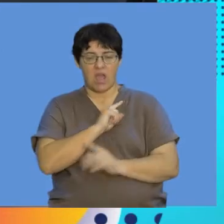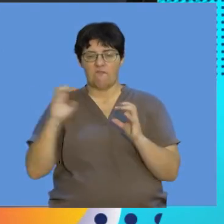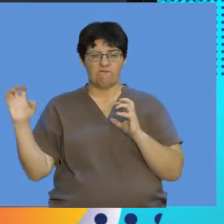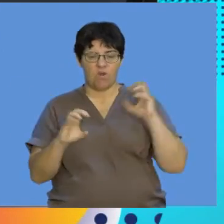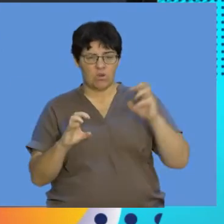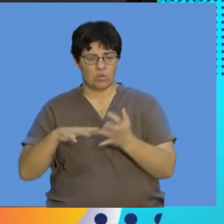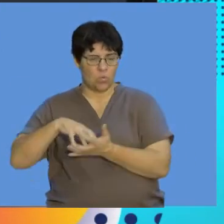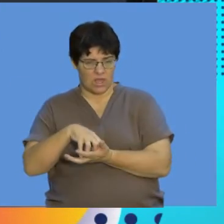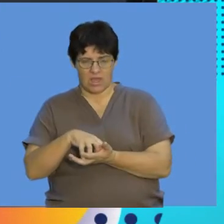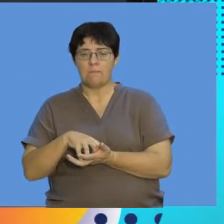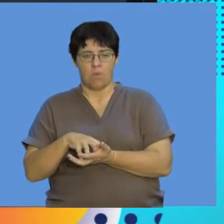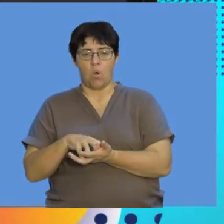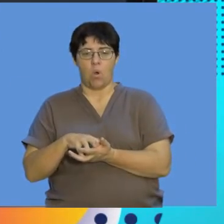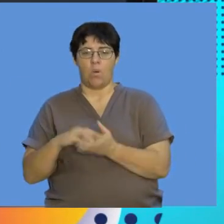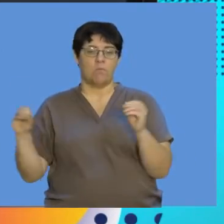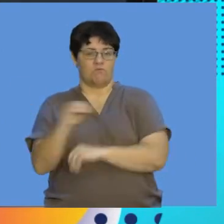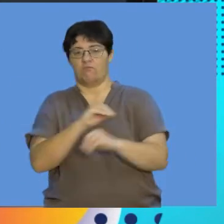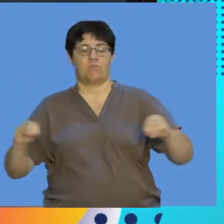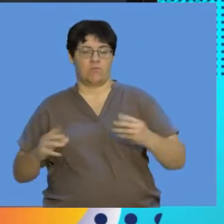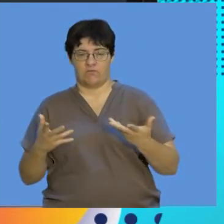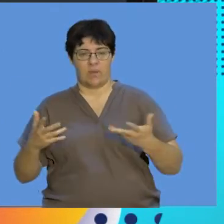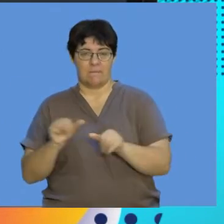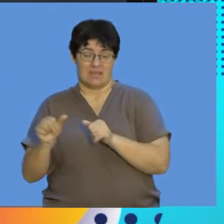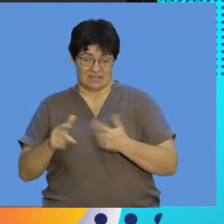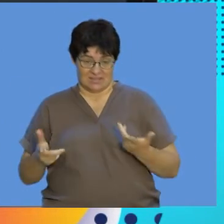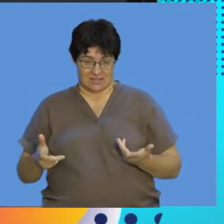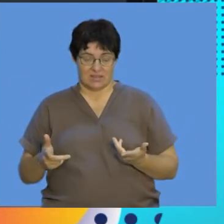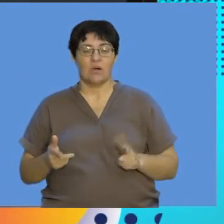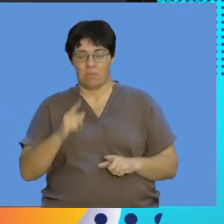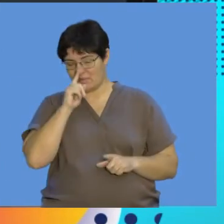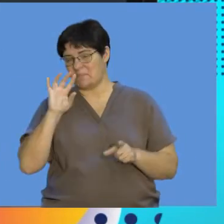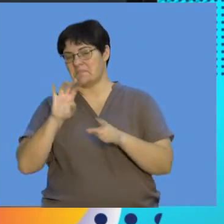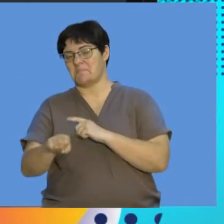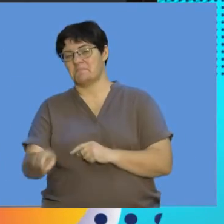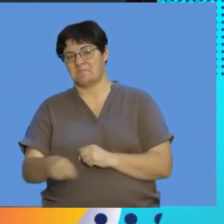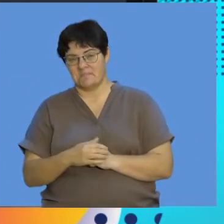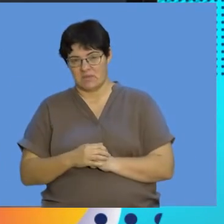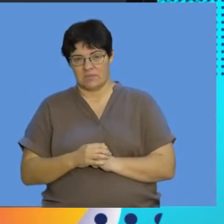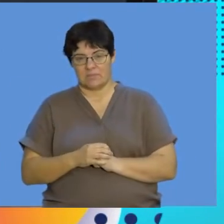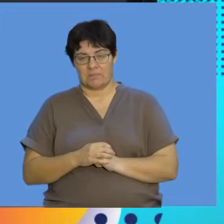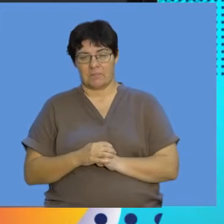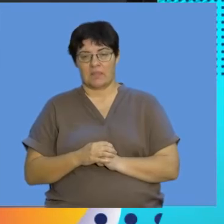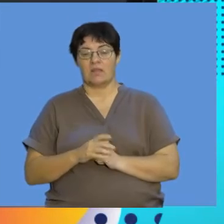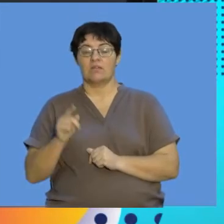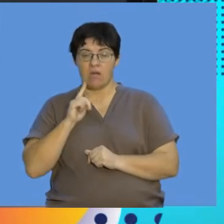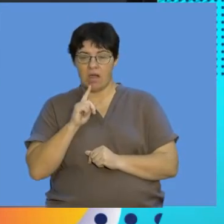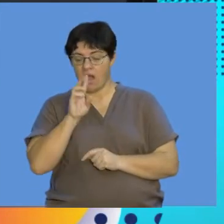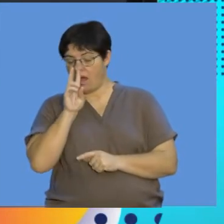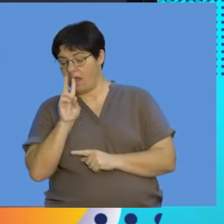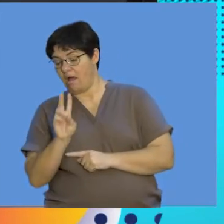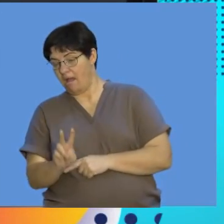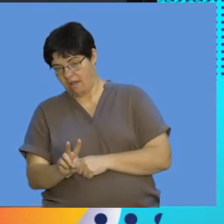by comparison, be much greater. So we need also to pay careful attention to that. So we link what we can